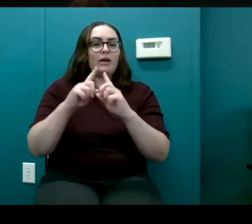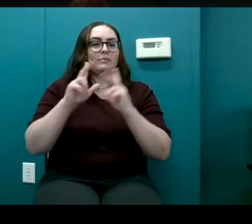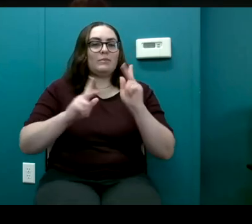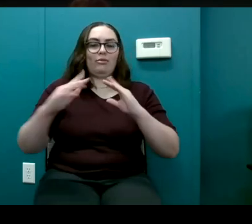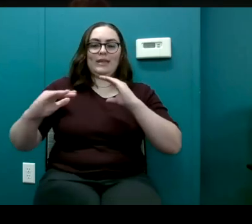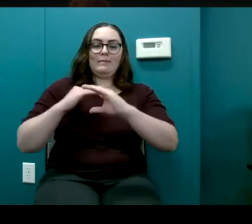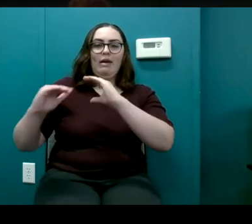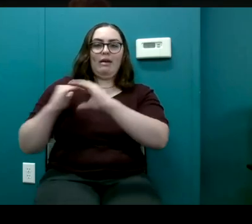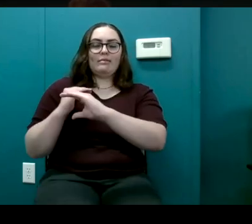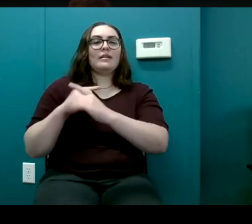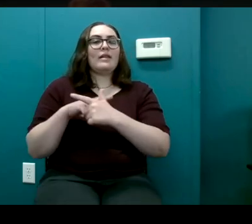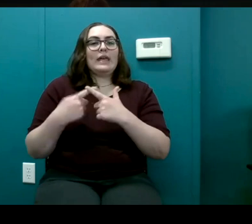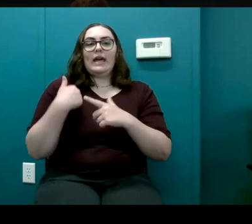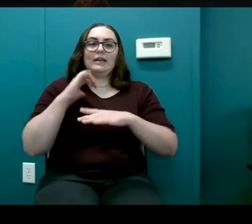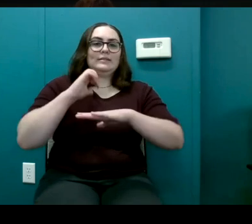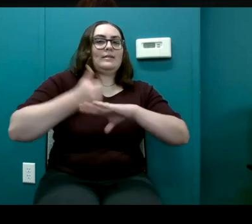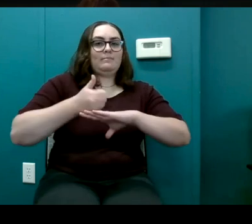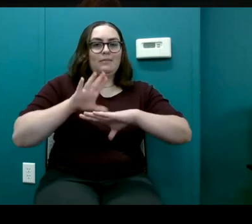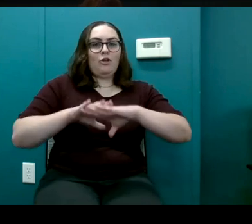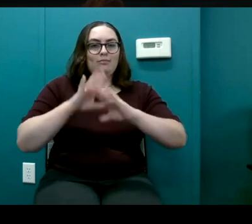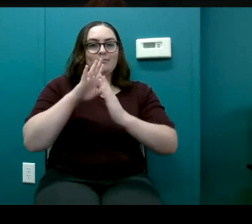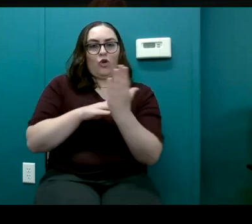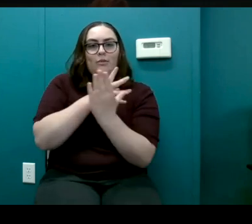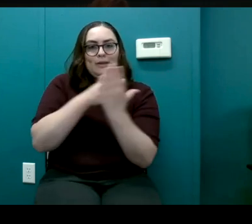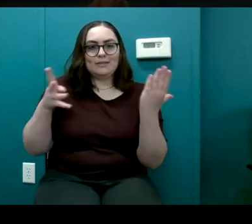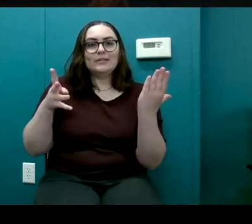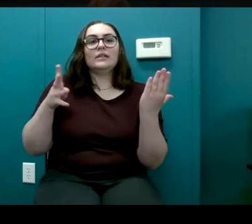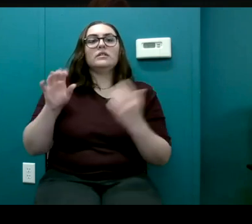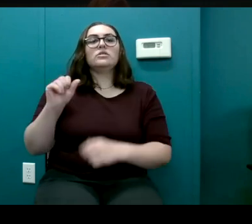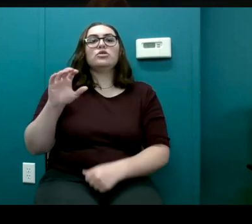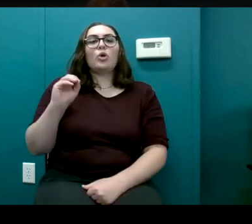then I put it all together in this document. And so